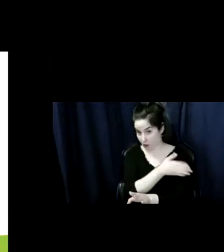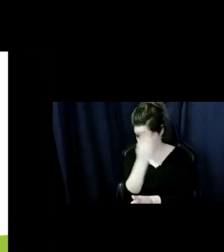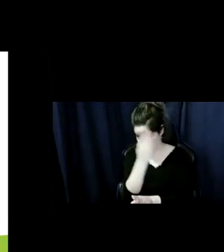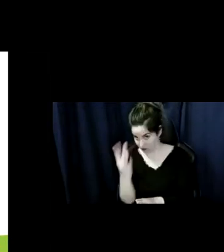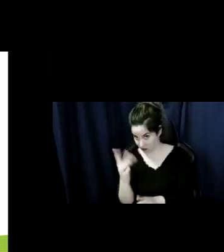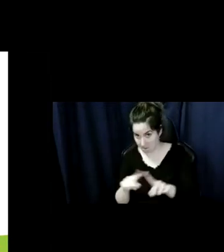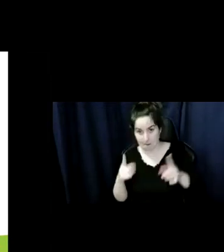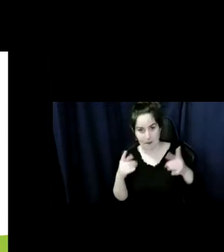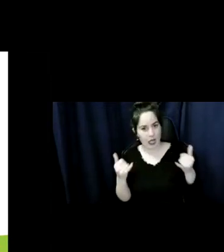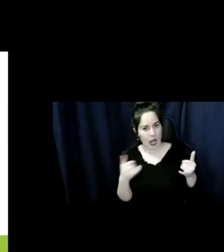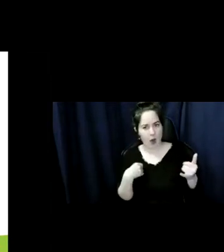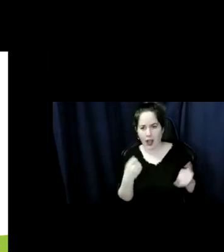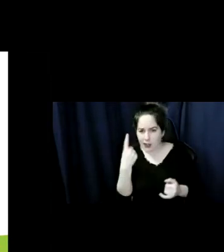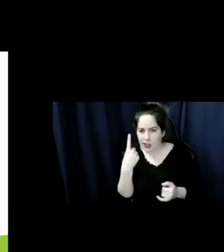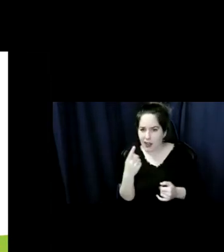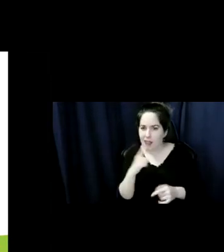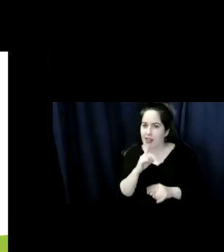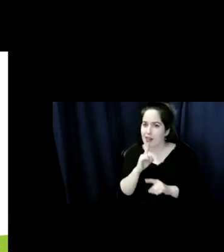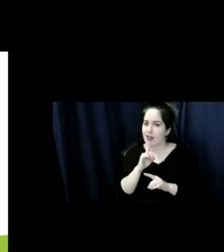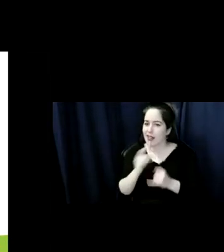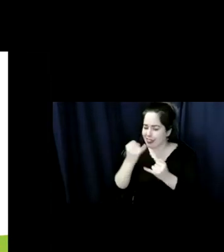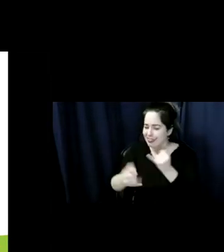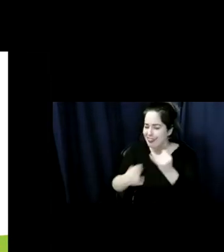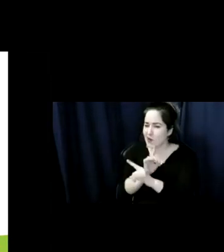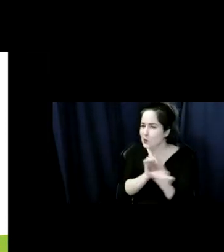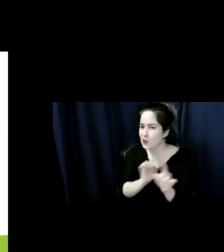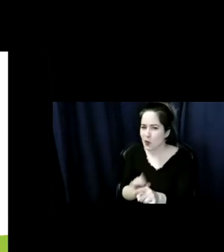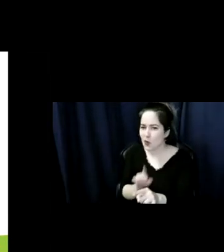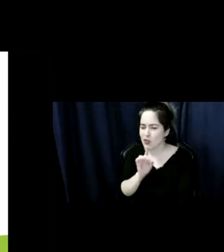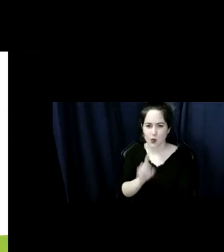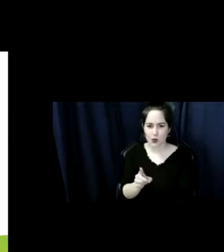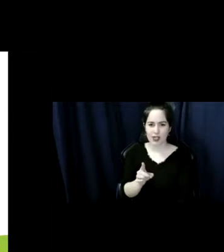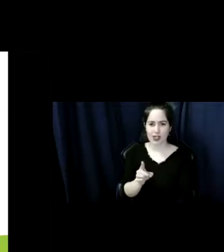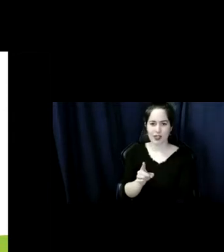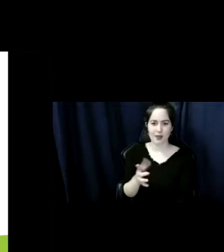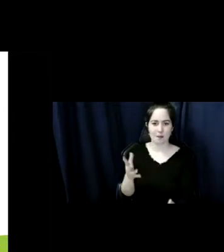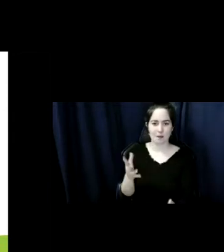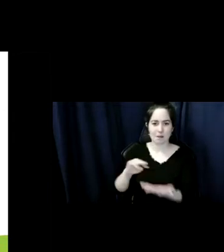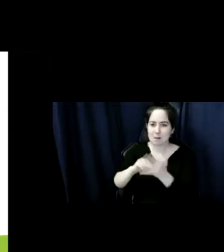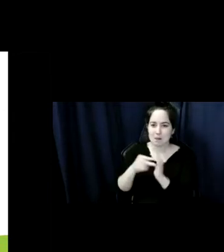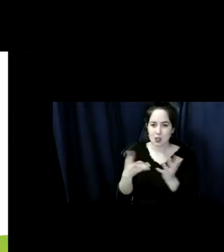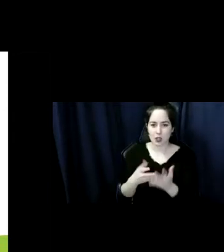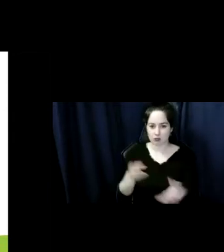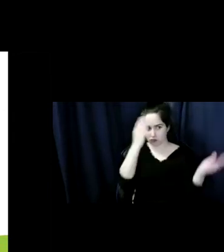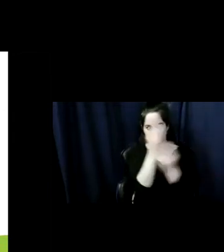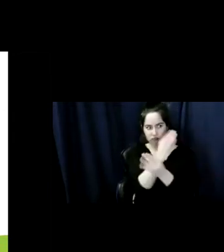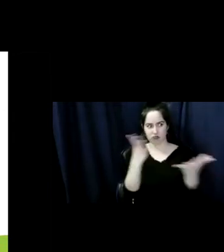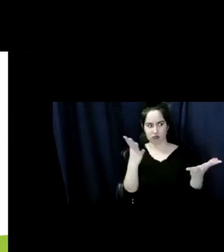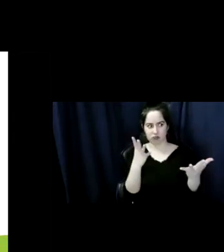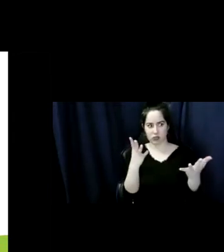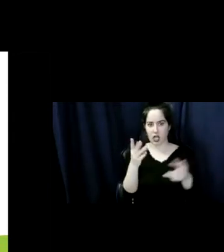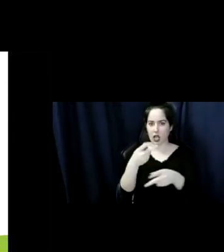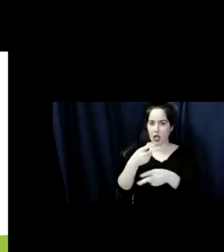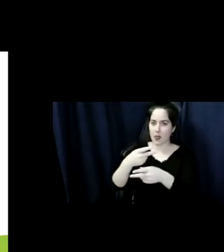are basically like you are talking to the grant program manager about how your project went.